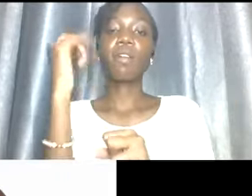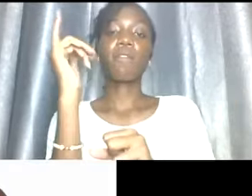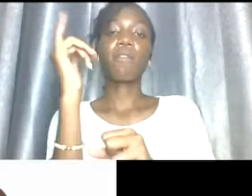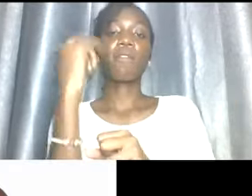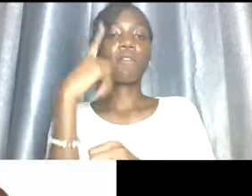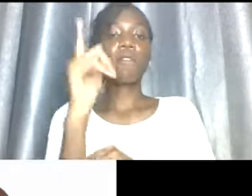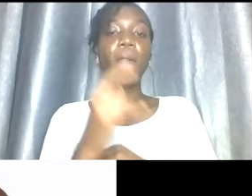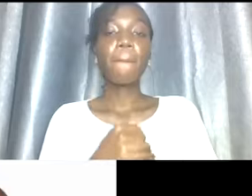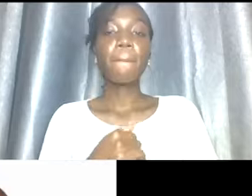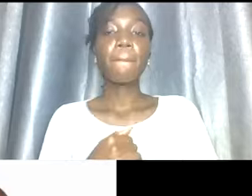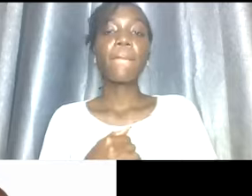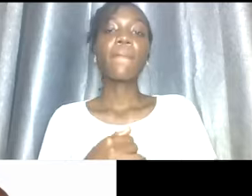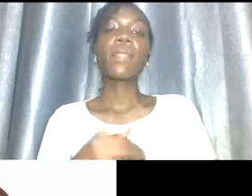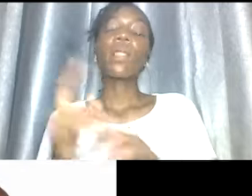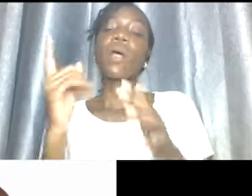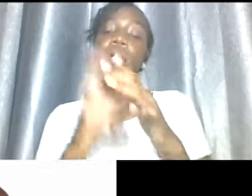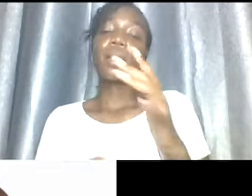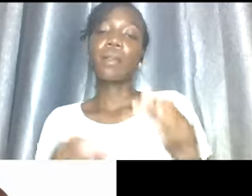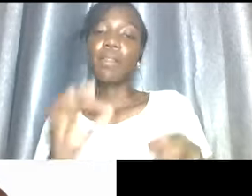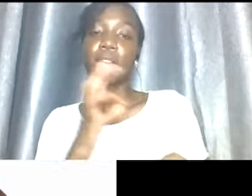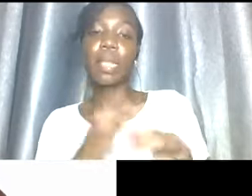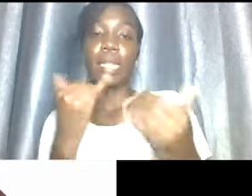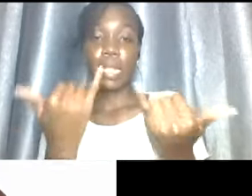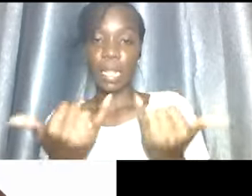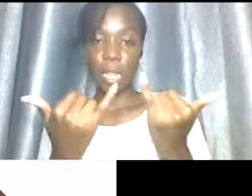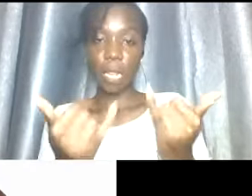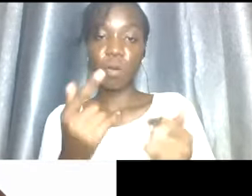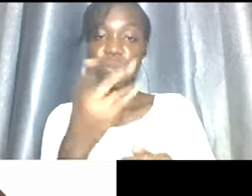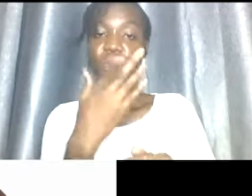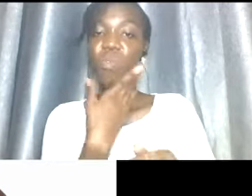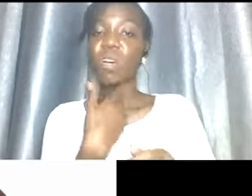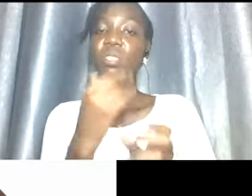What's being offered out there now that's needed?